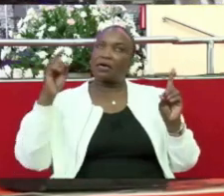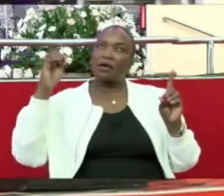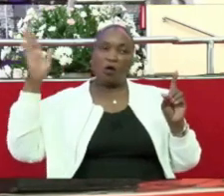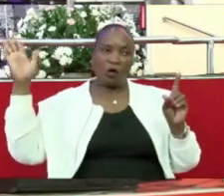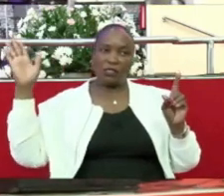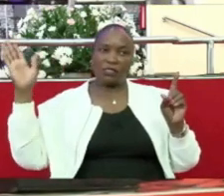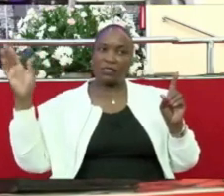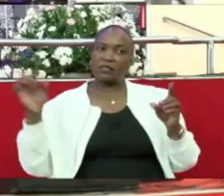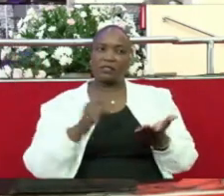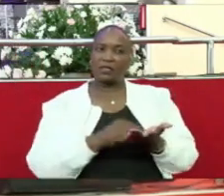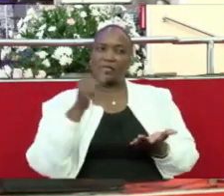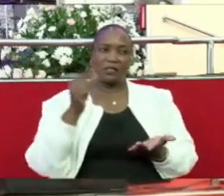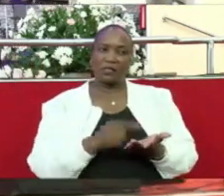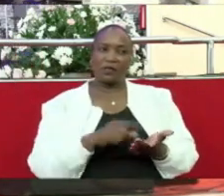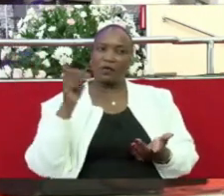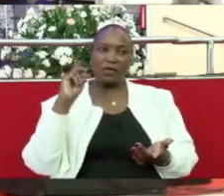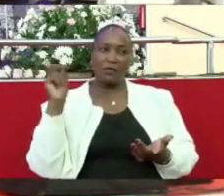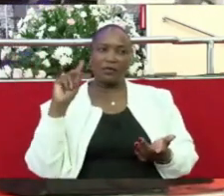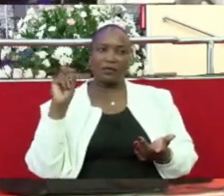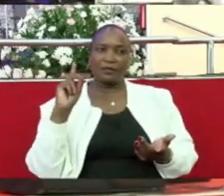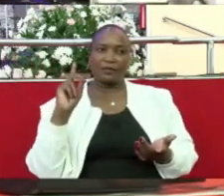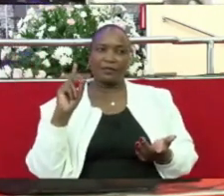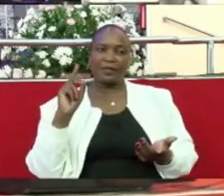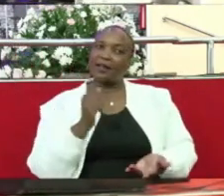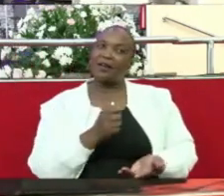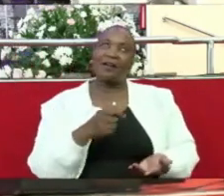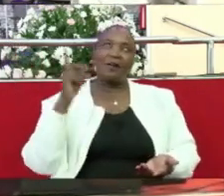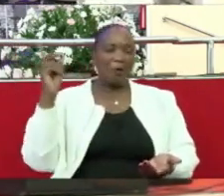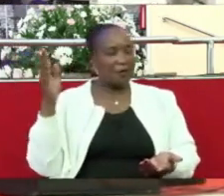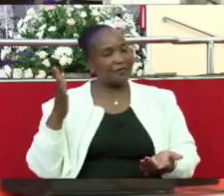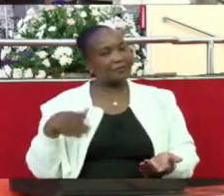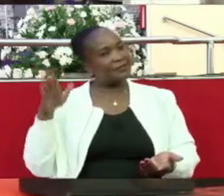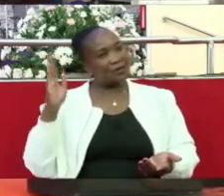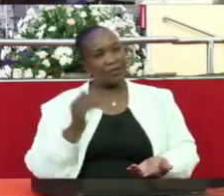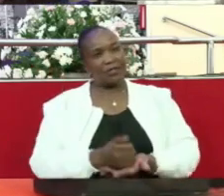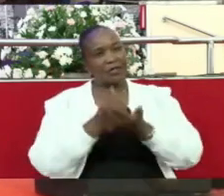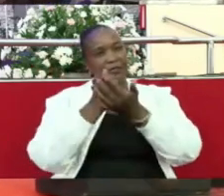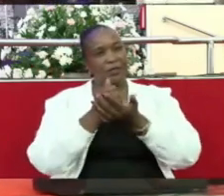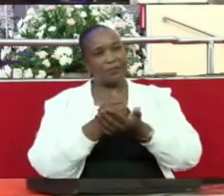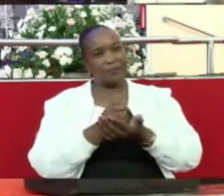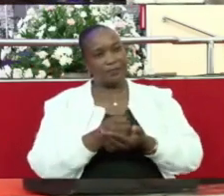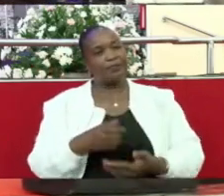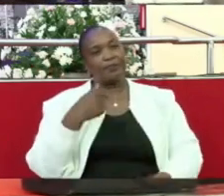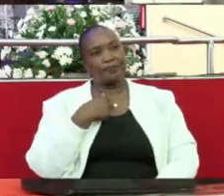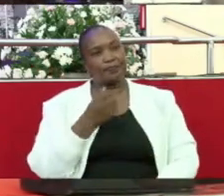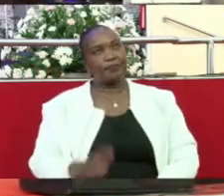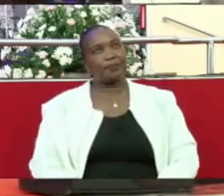Yet I wanted to be taller. But we can always summarize it and say it's because of God's